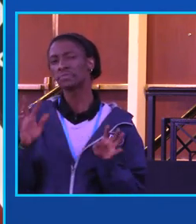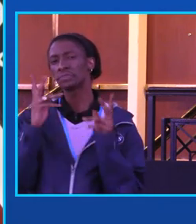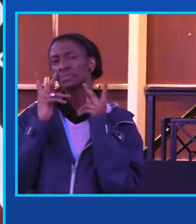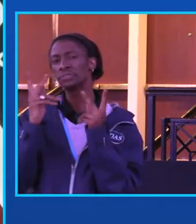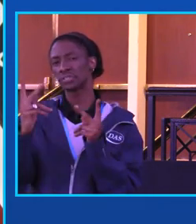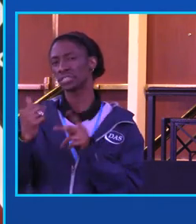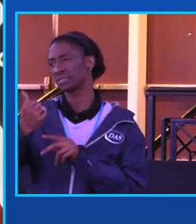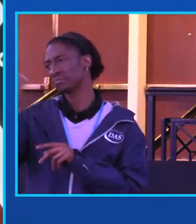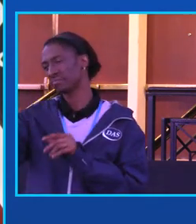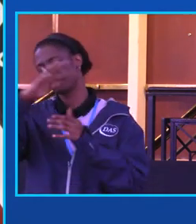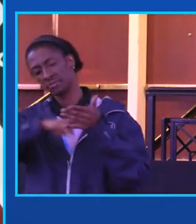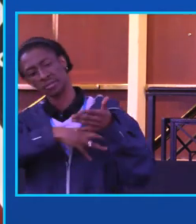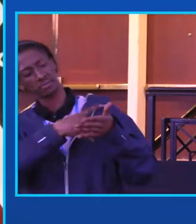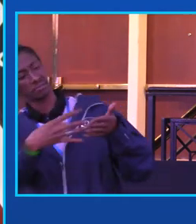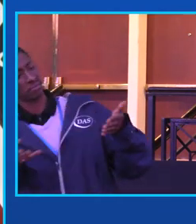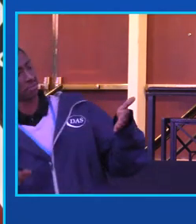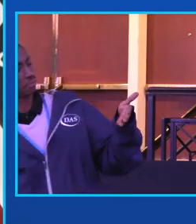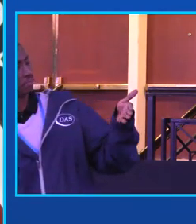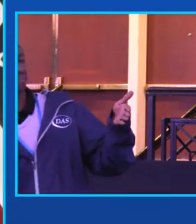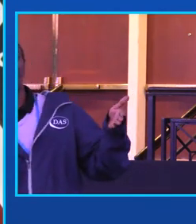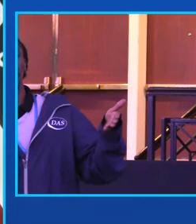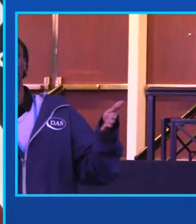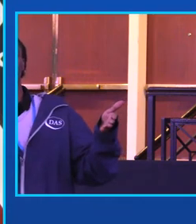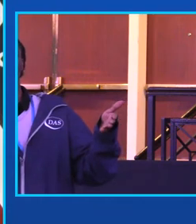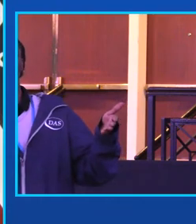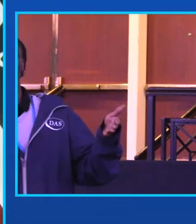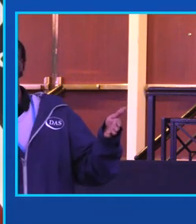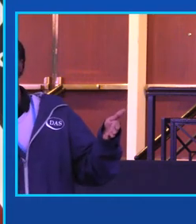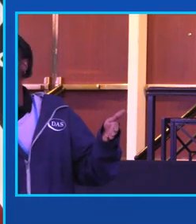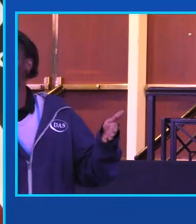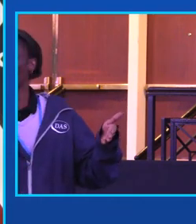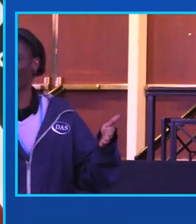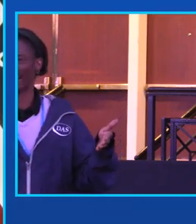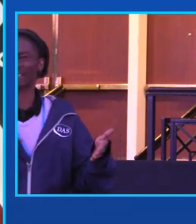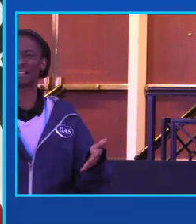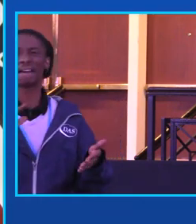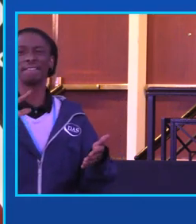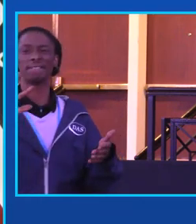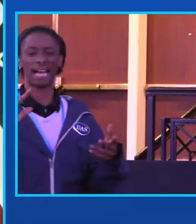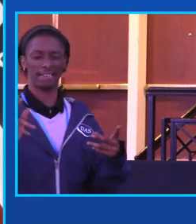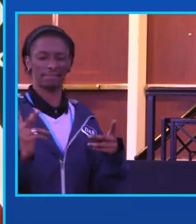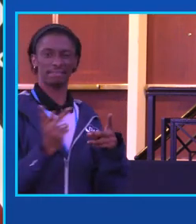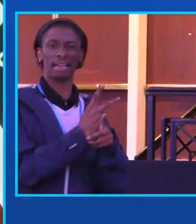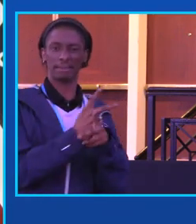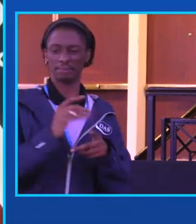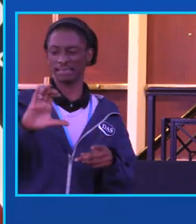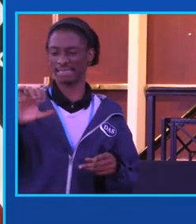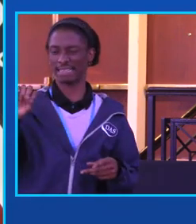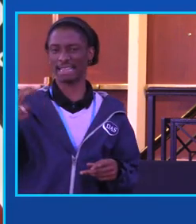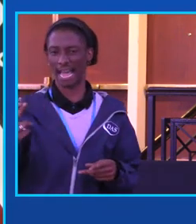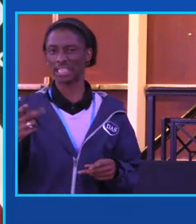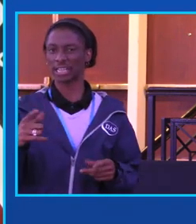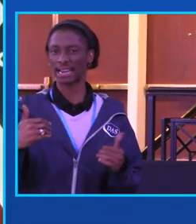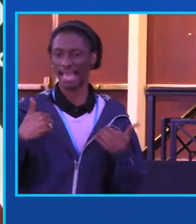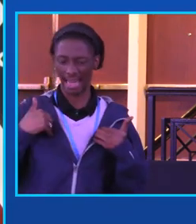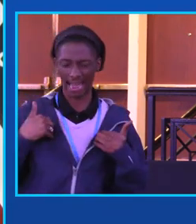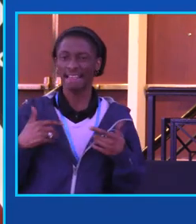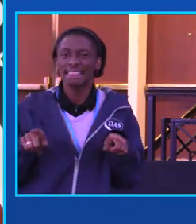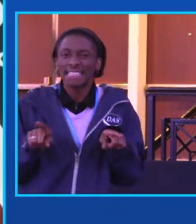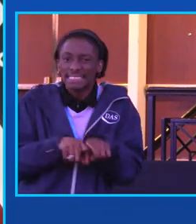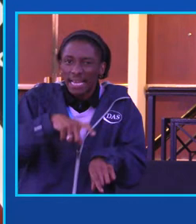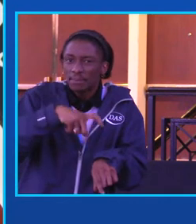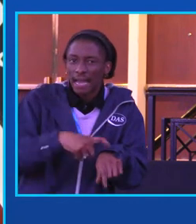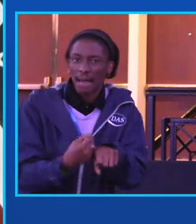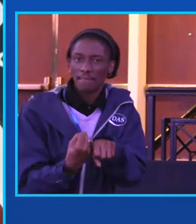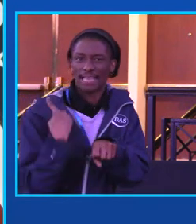on this chart, the DNC has five times the amount of cash that it had at the same time